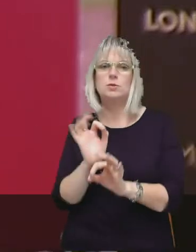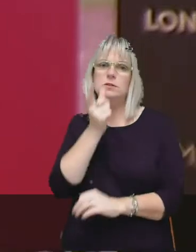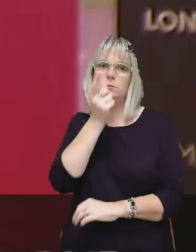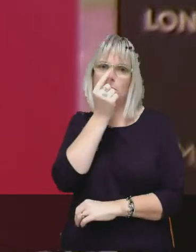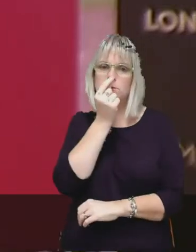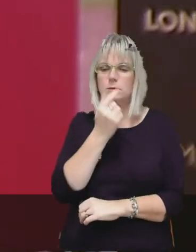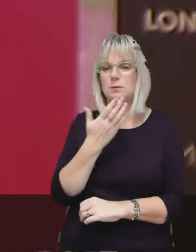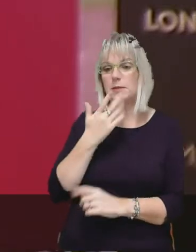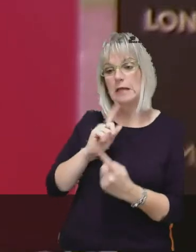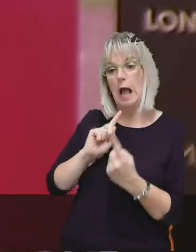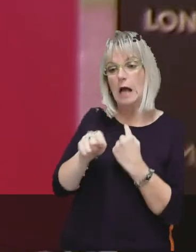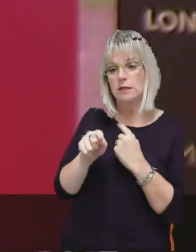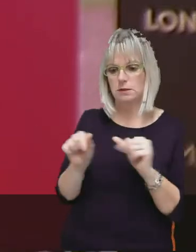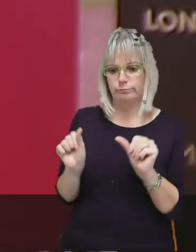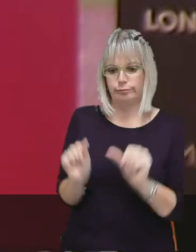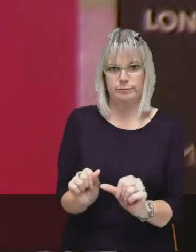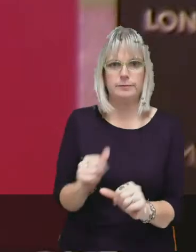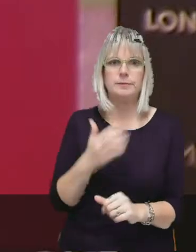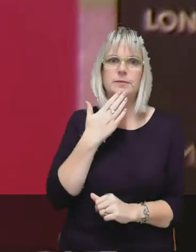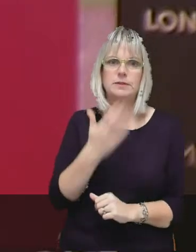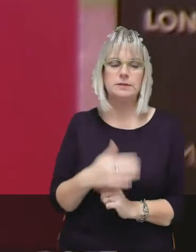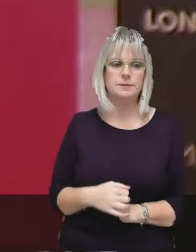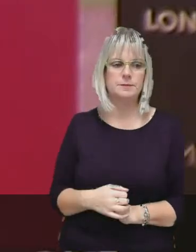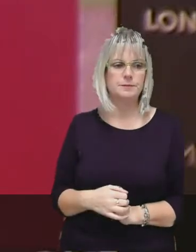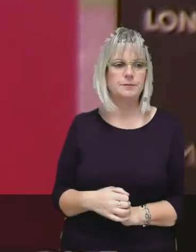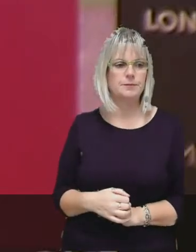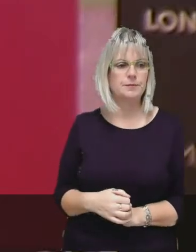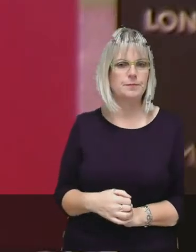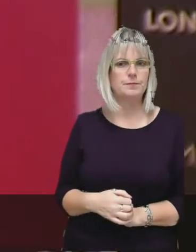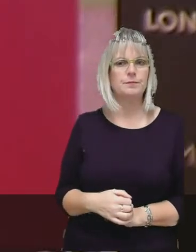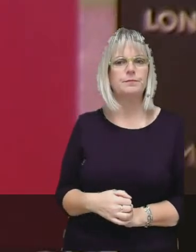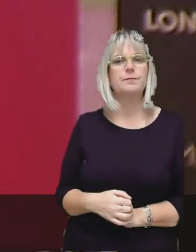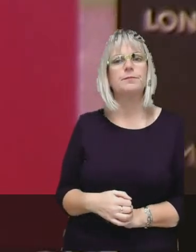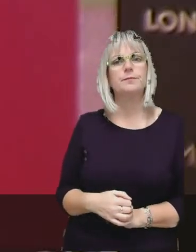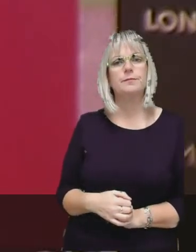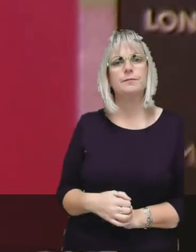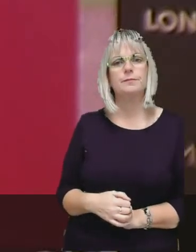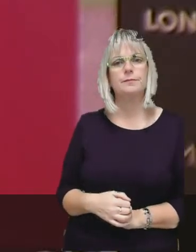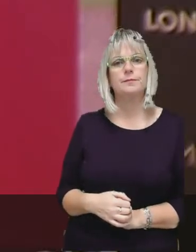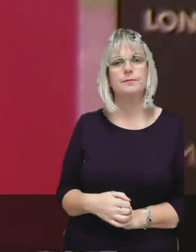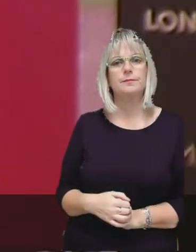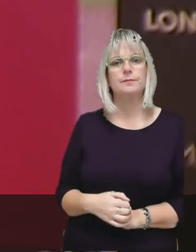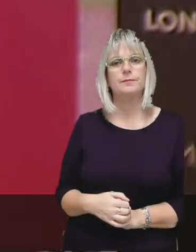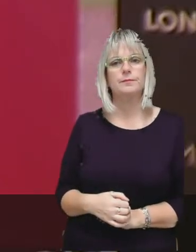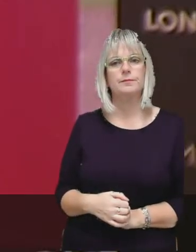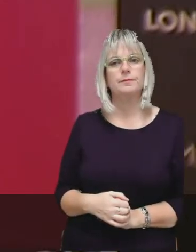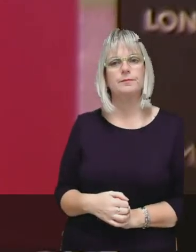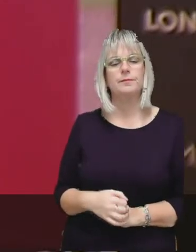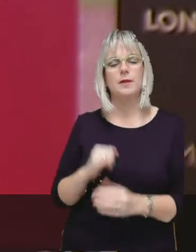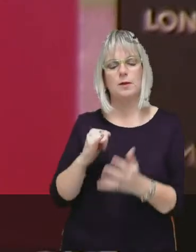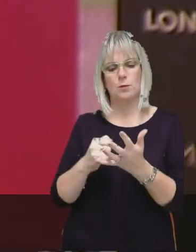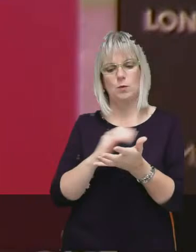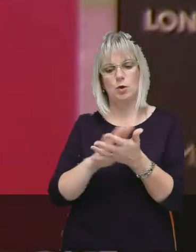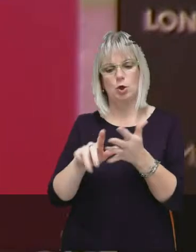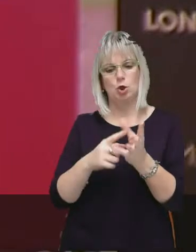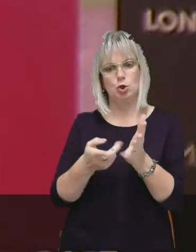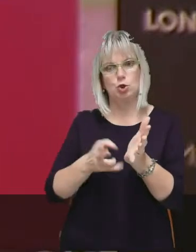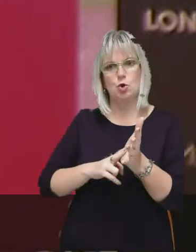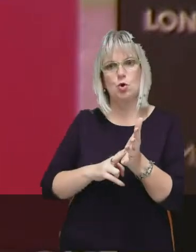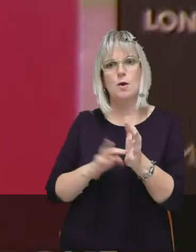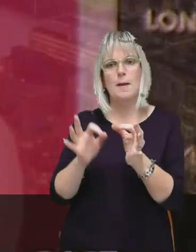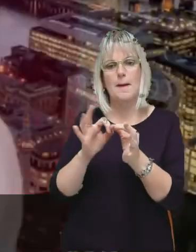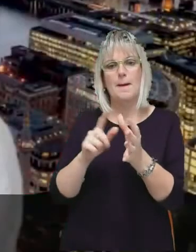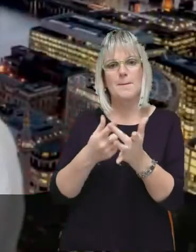Assembly Member Sean Bailey has indicated he wants to respond. Please go ahead. Thank you, Chair.